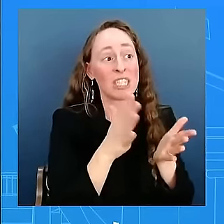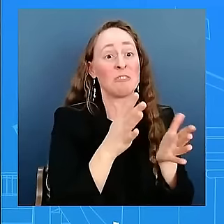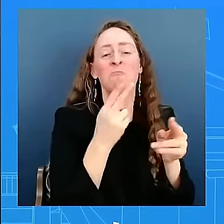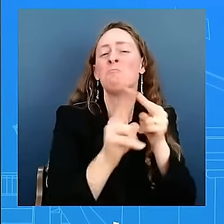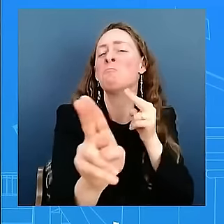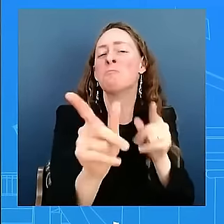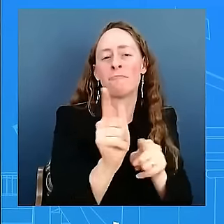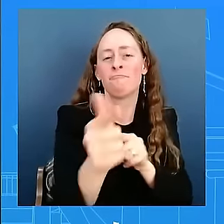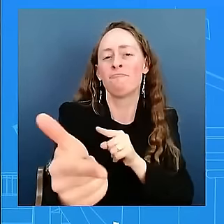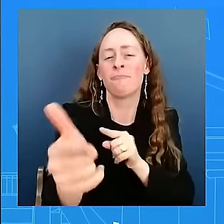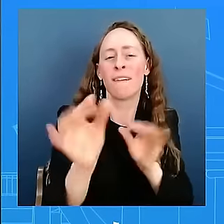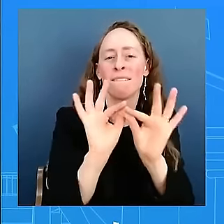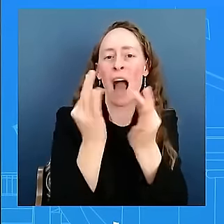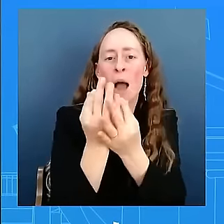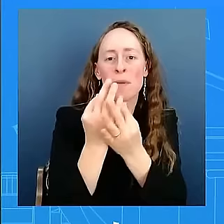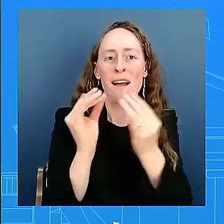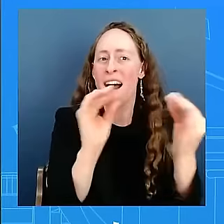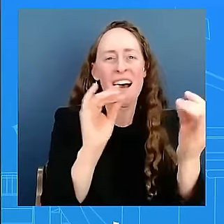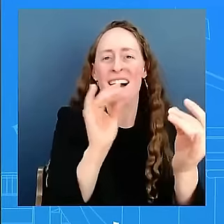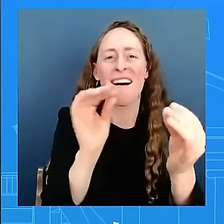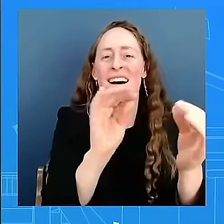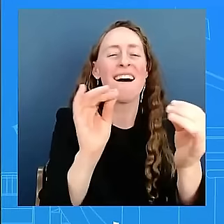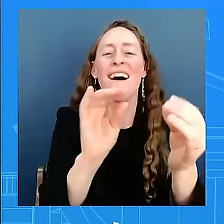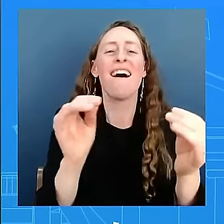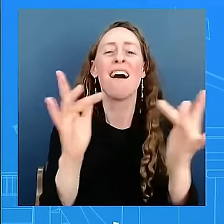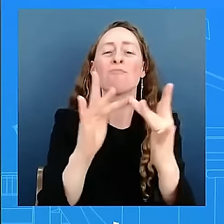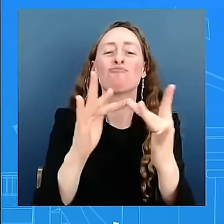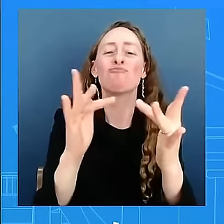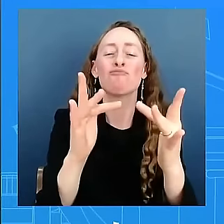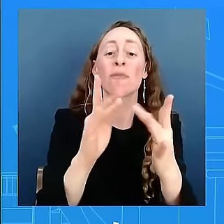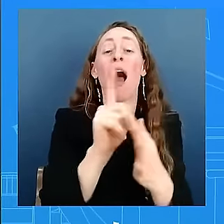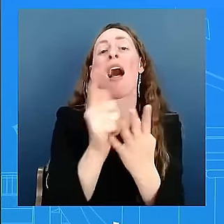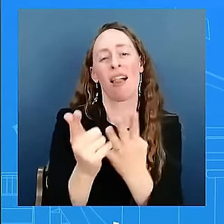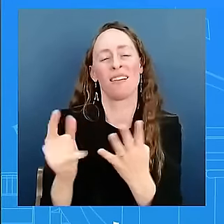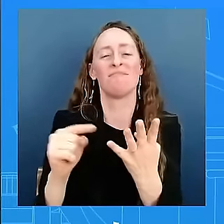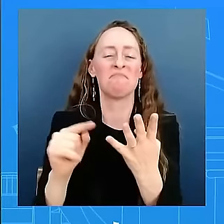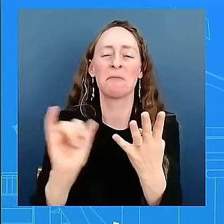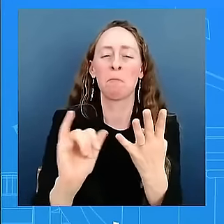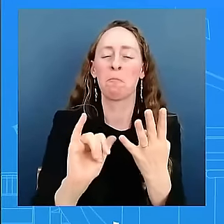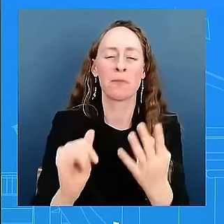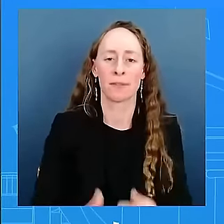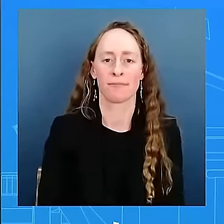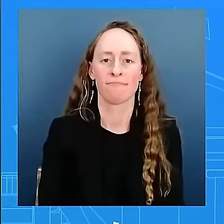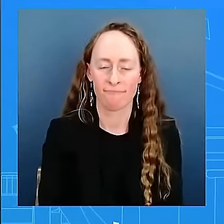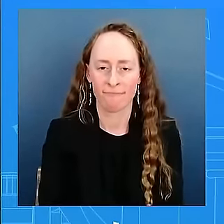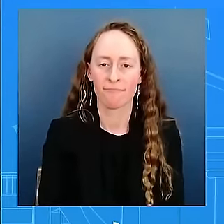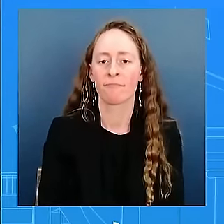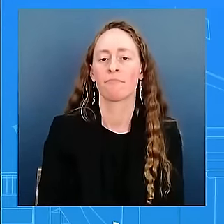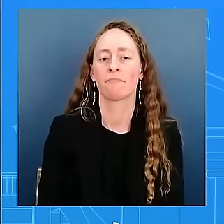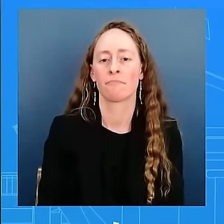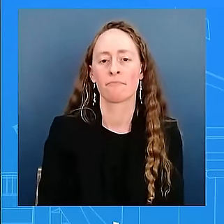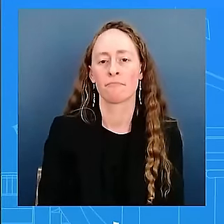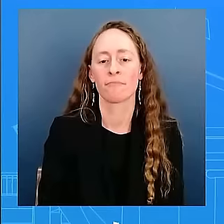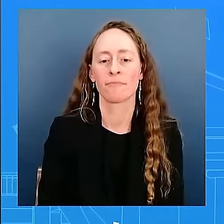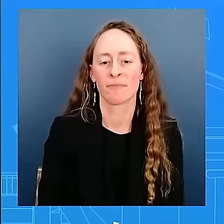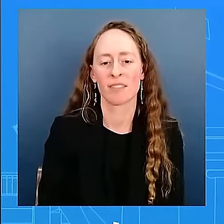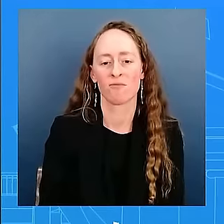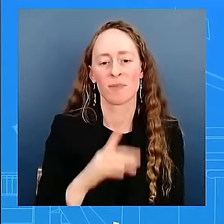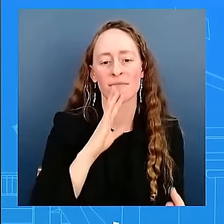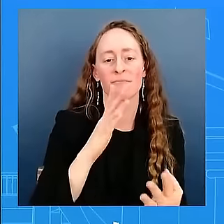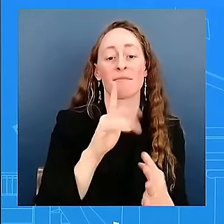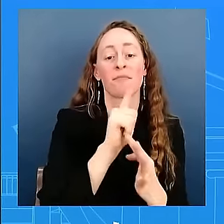phone with their loved one who was out. He then conducted a second call with Vladimir. And Vladimir's